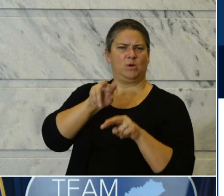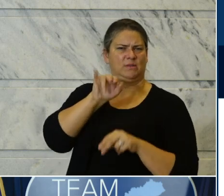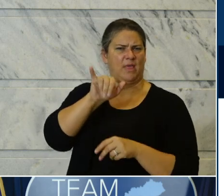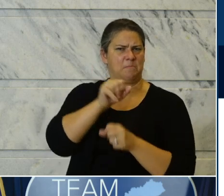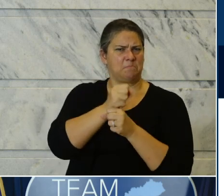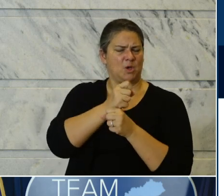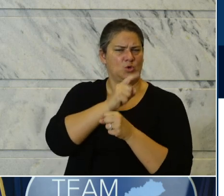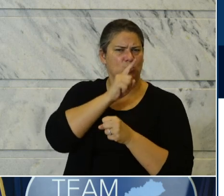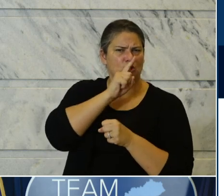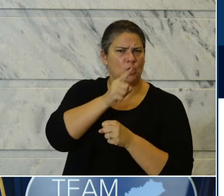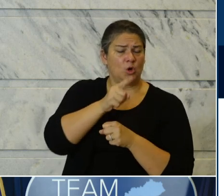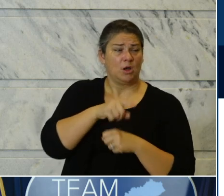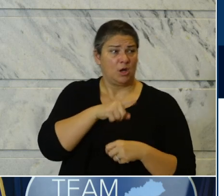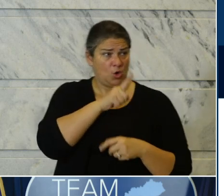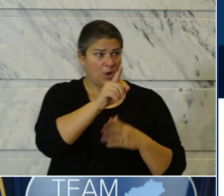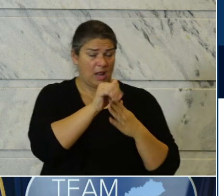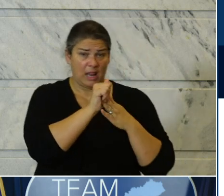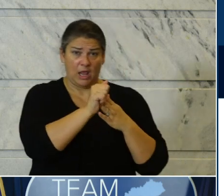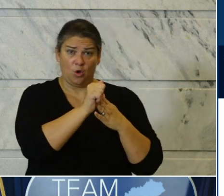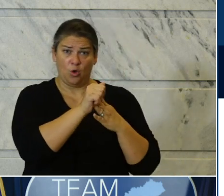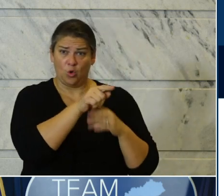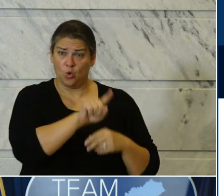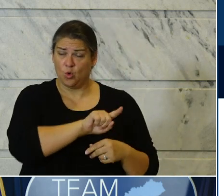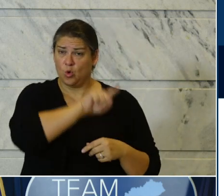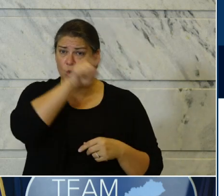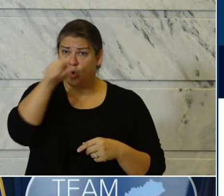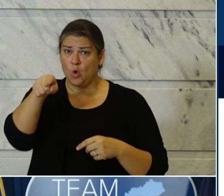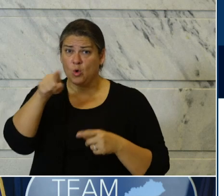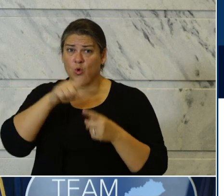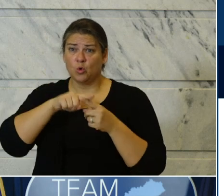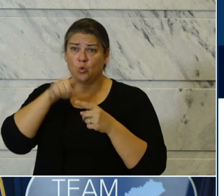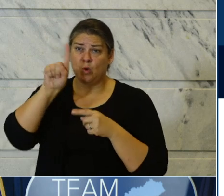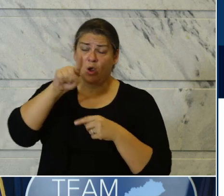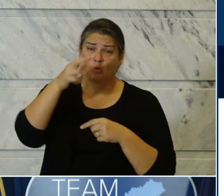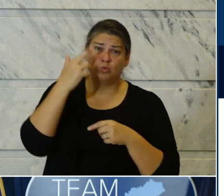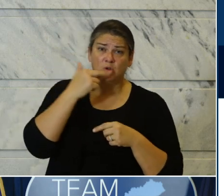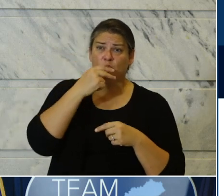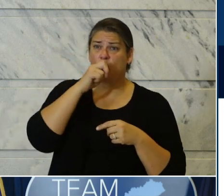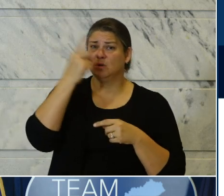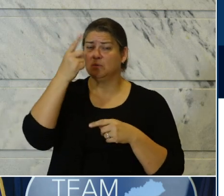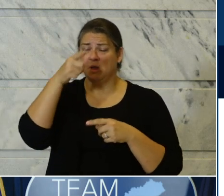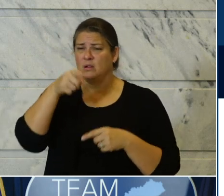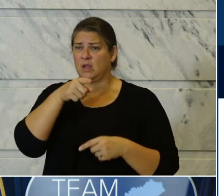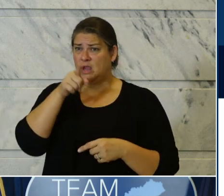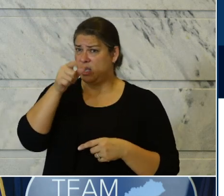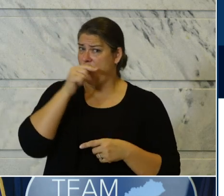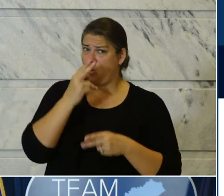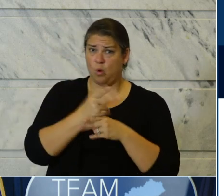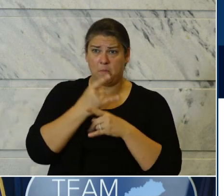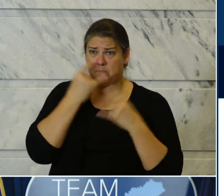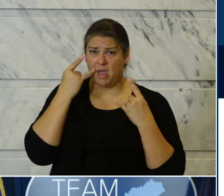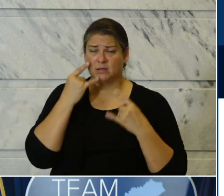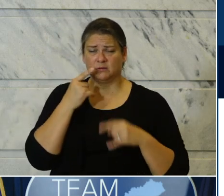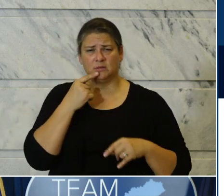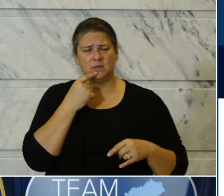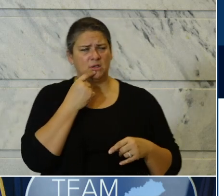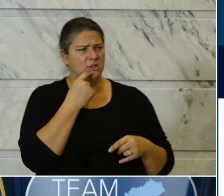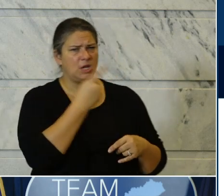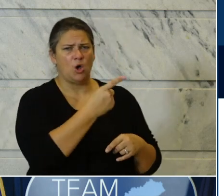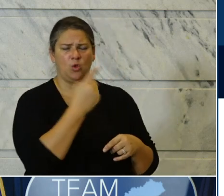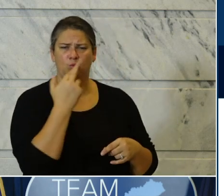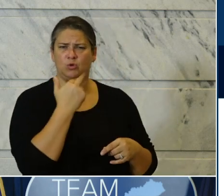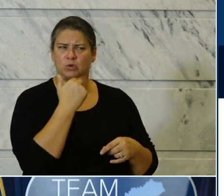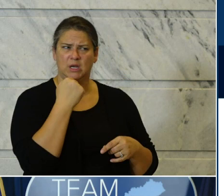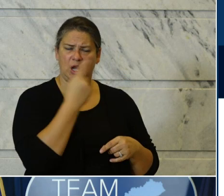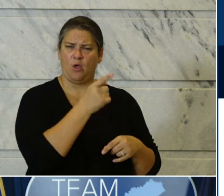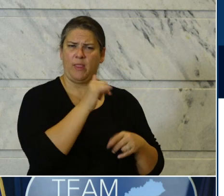a retail establishment and people aren't wearing masks, that we say something to that establishment. On the state level, we're going to be stepping